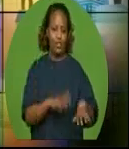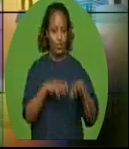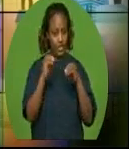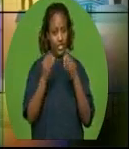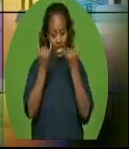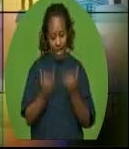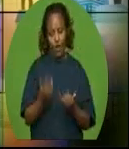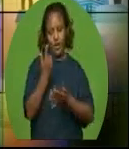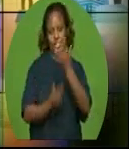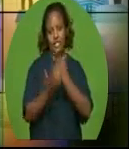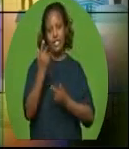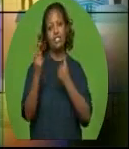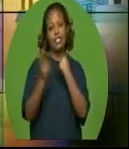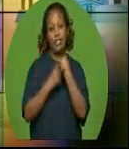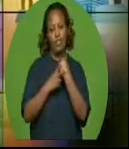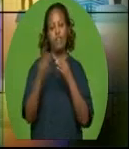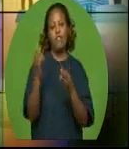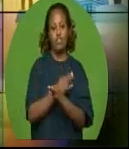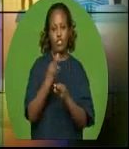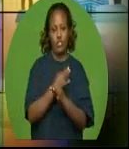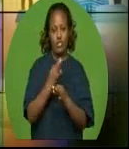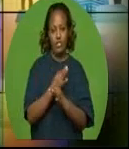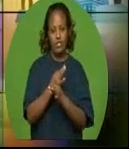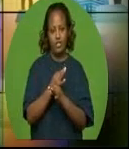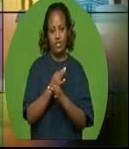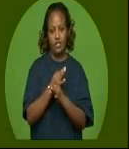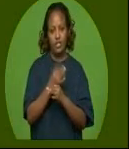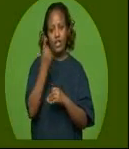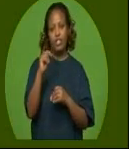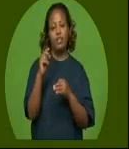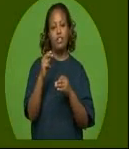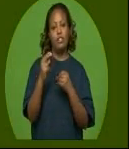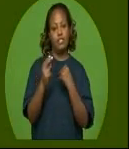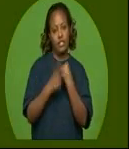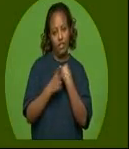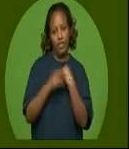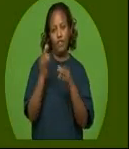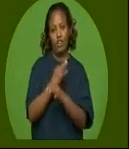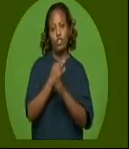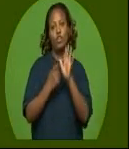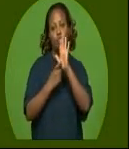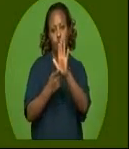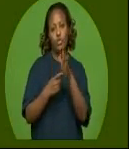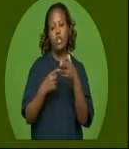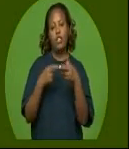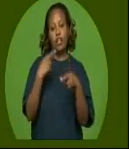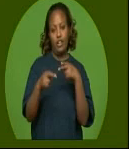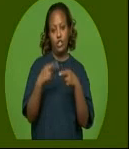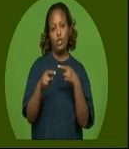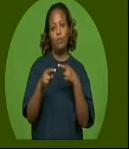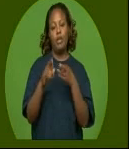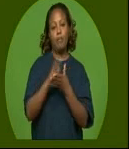Well, students, let's now discuss the saving function. The savings function shows